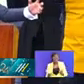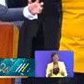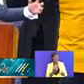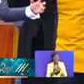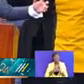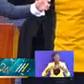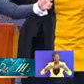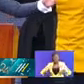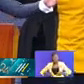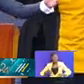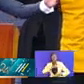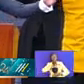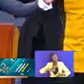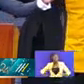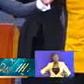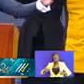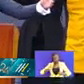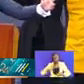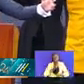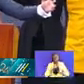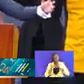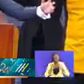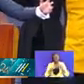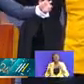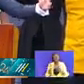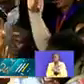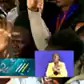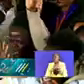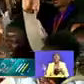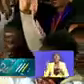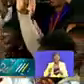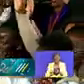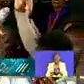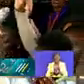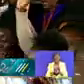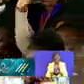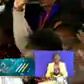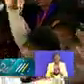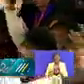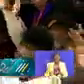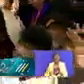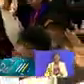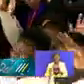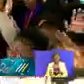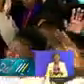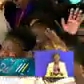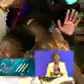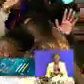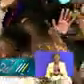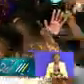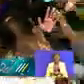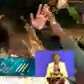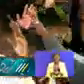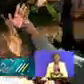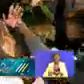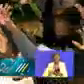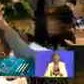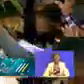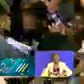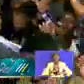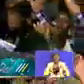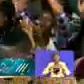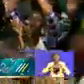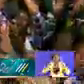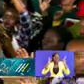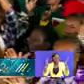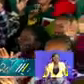the body of Christ we declare not again not again not again we overthrow the